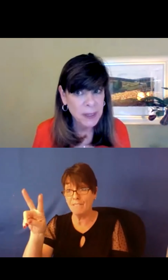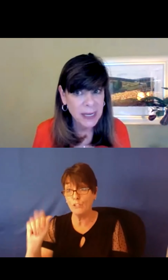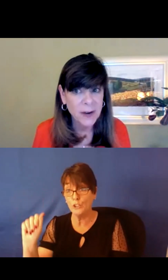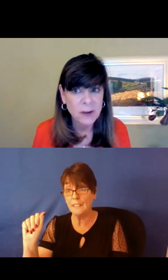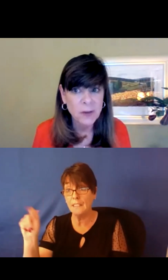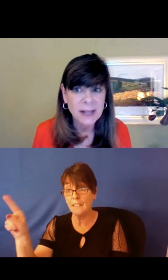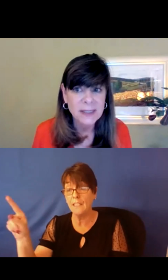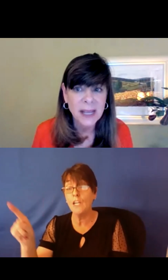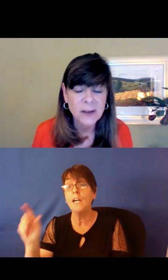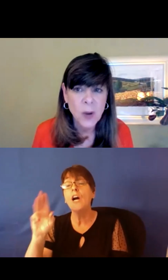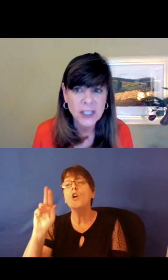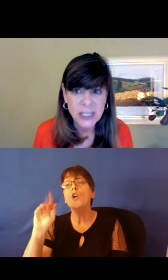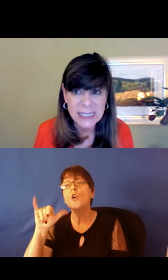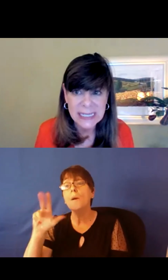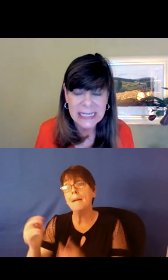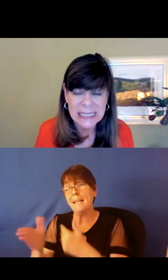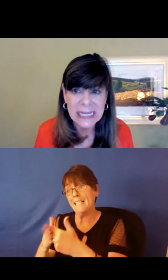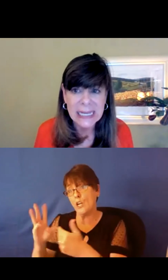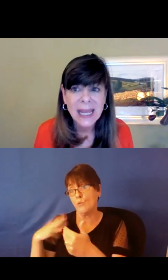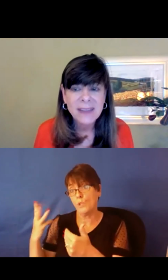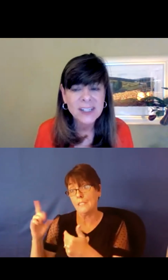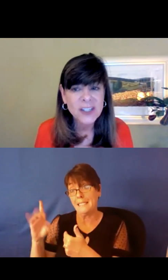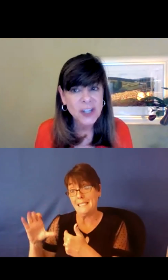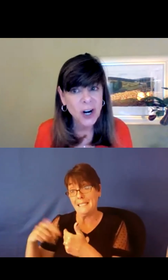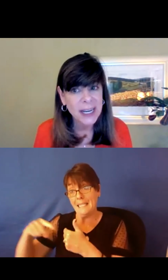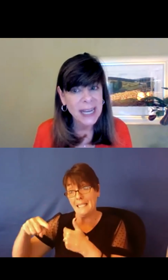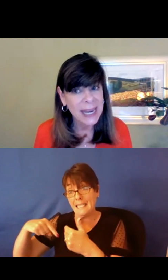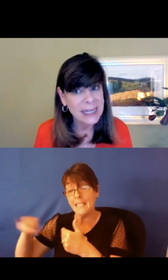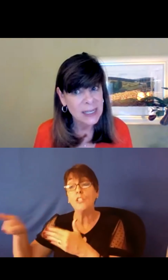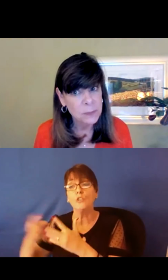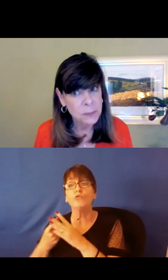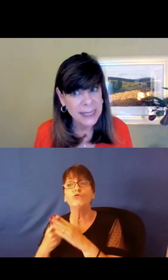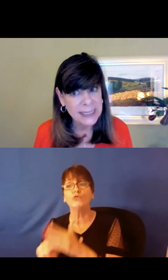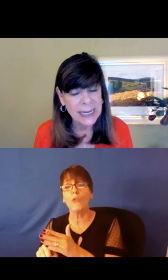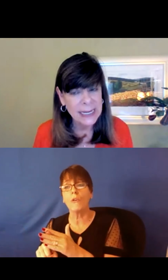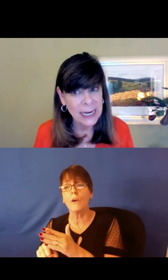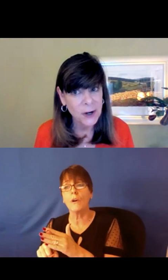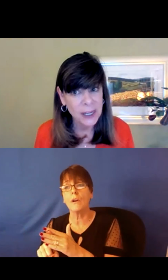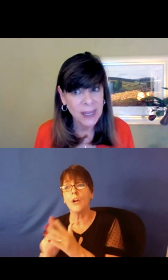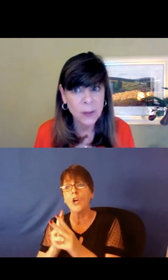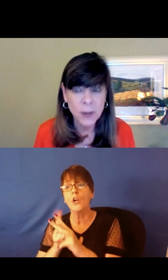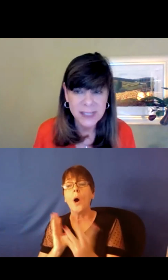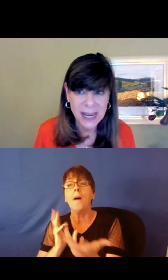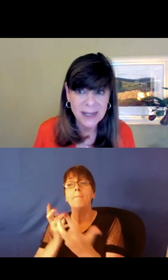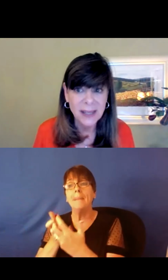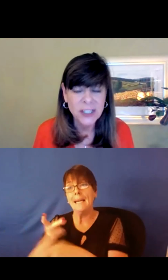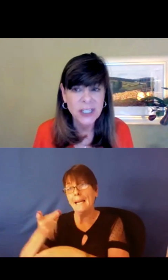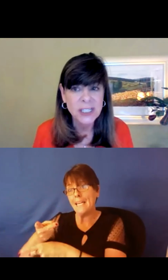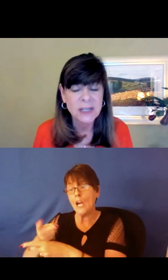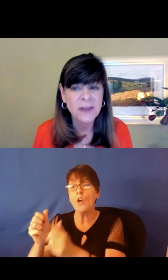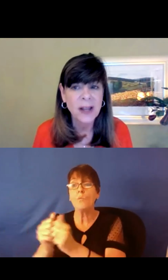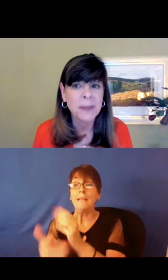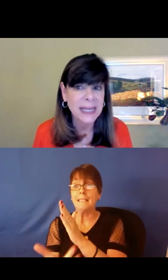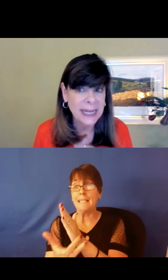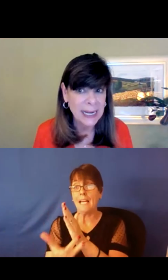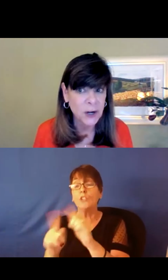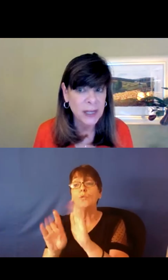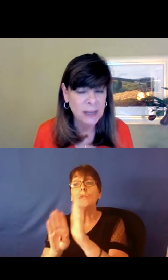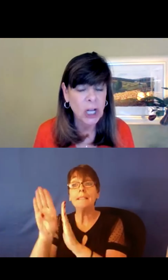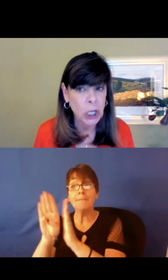is an urban area right outside of Washington, D.C. They started a blending caregiving with technology to develop